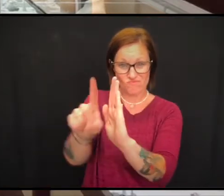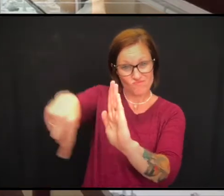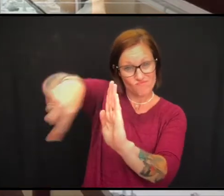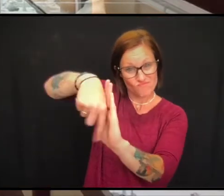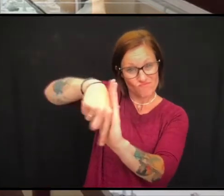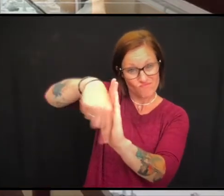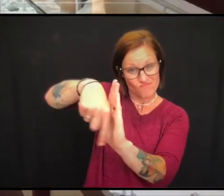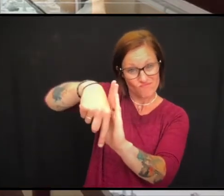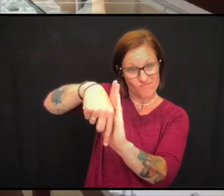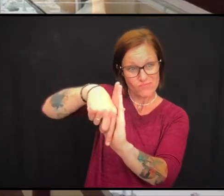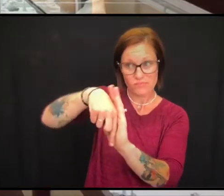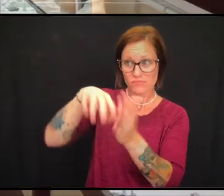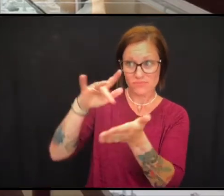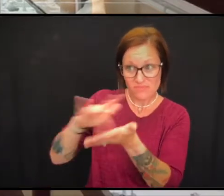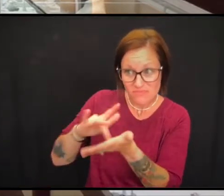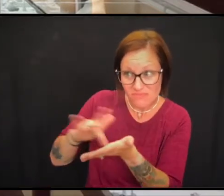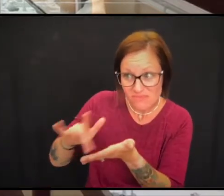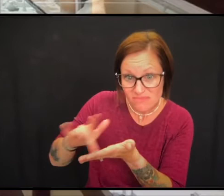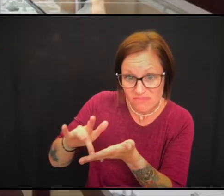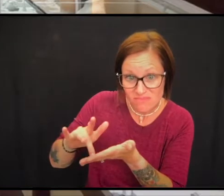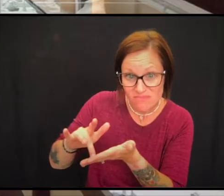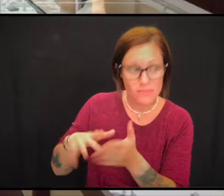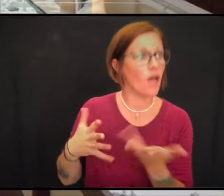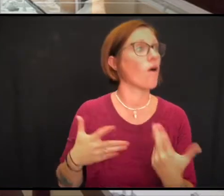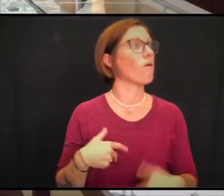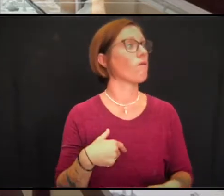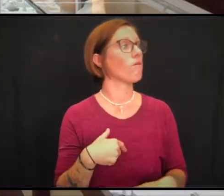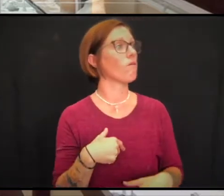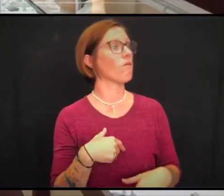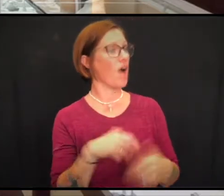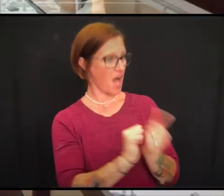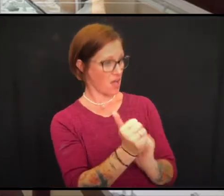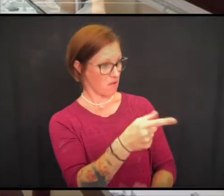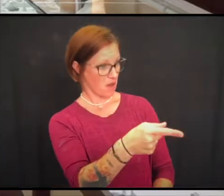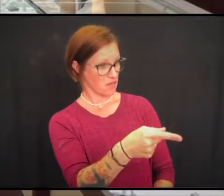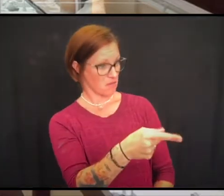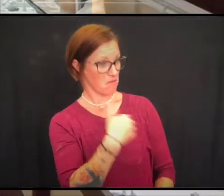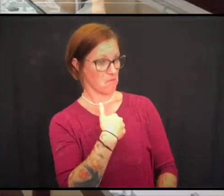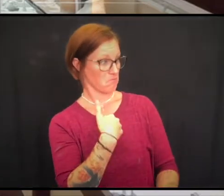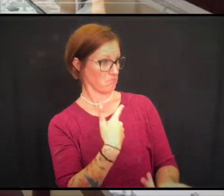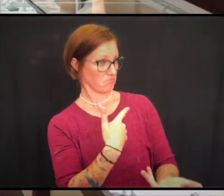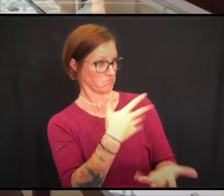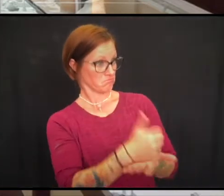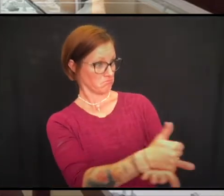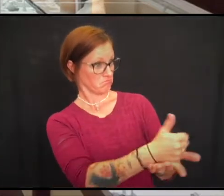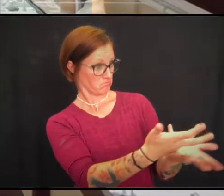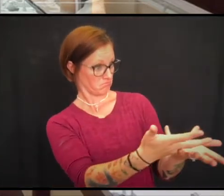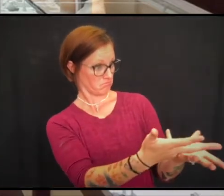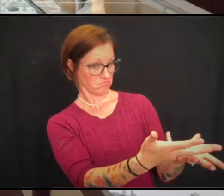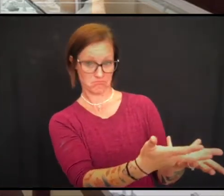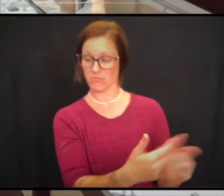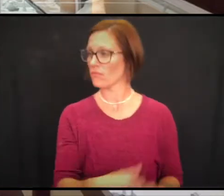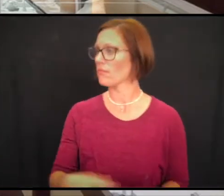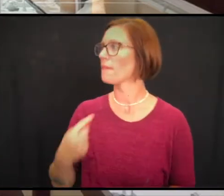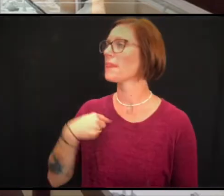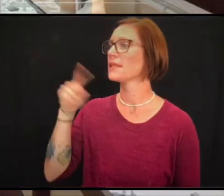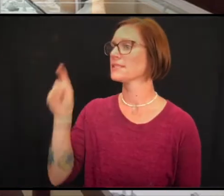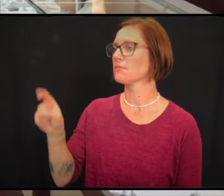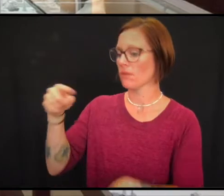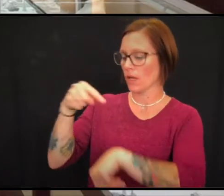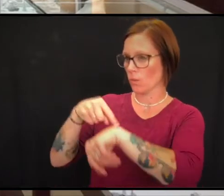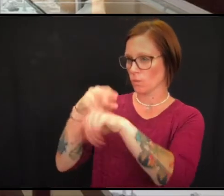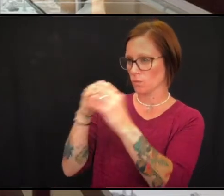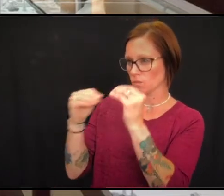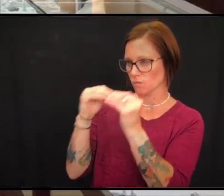Excuse me. How are you? May I help you? I would like to get my watch